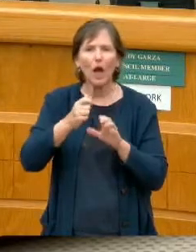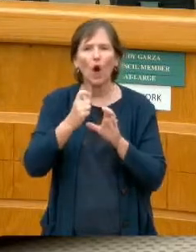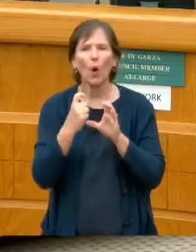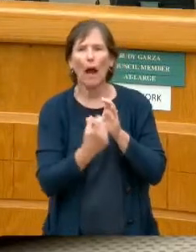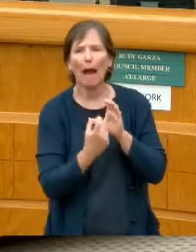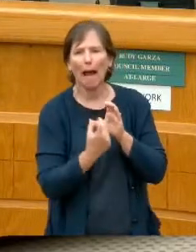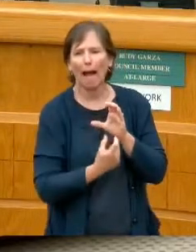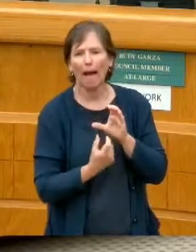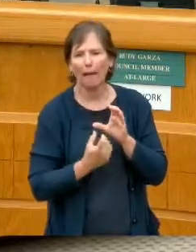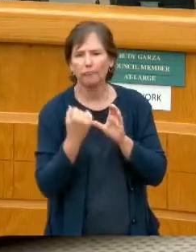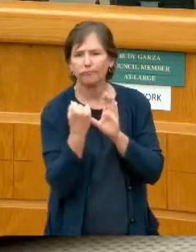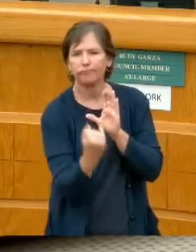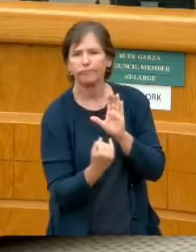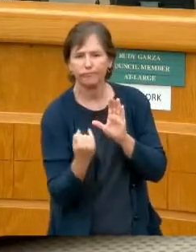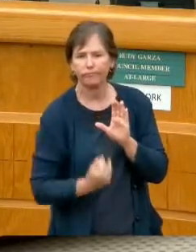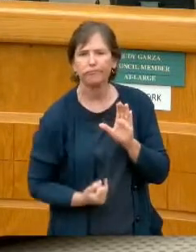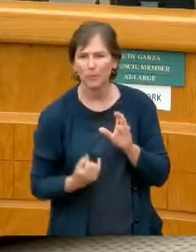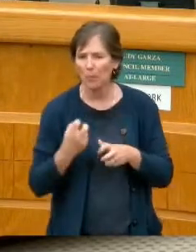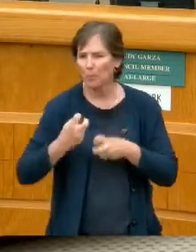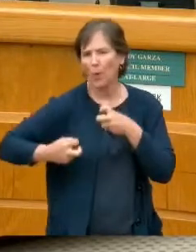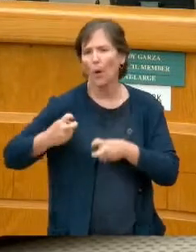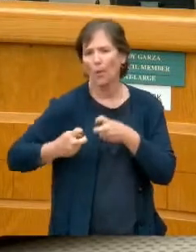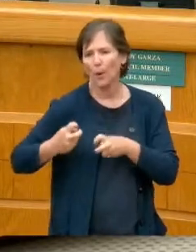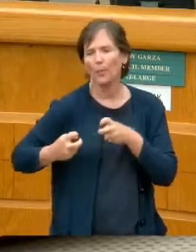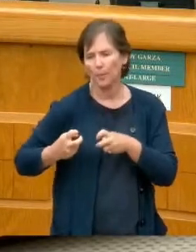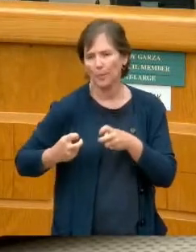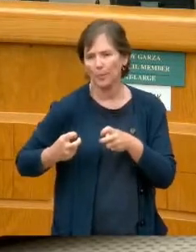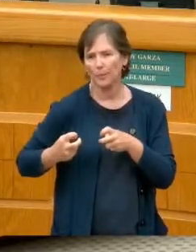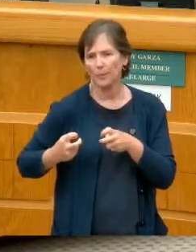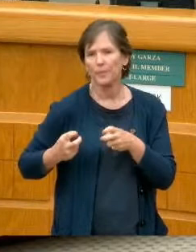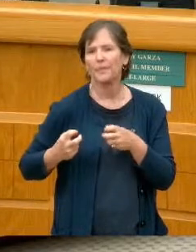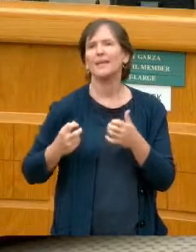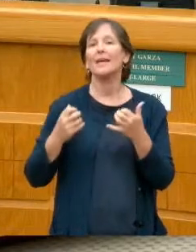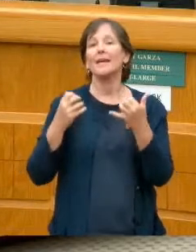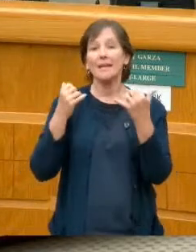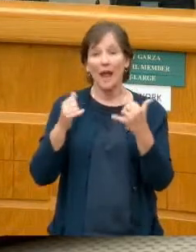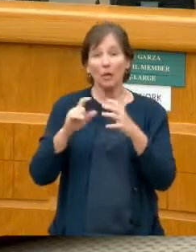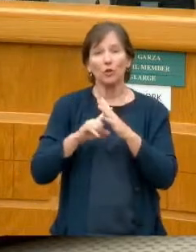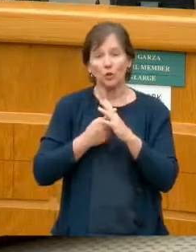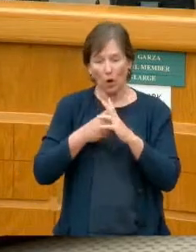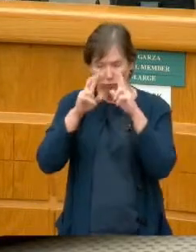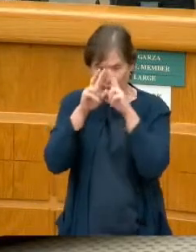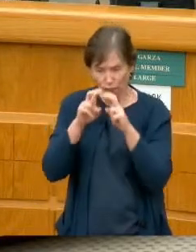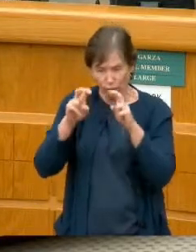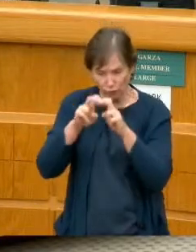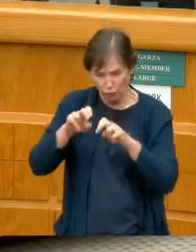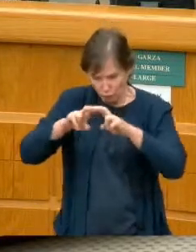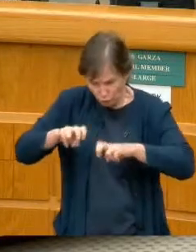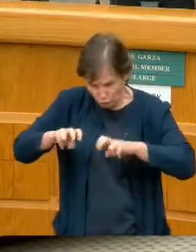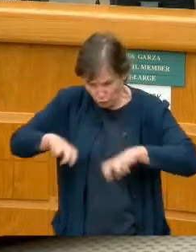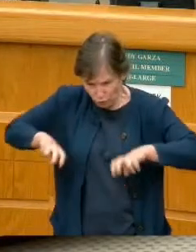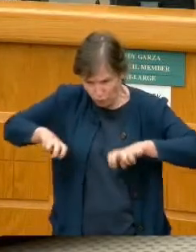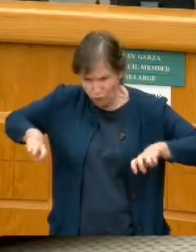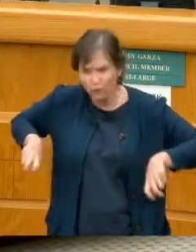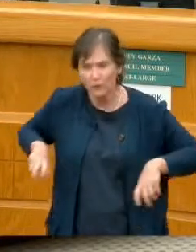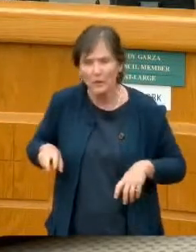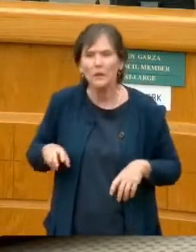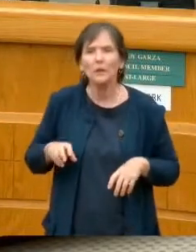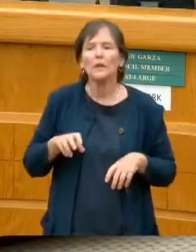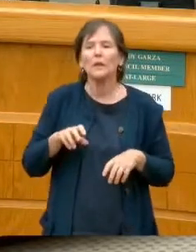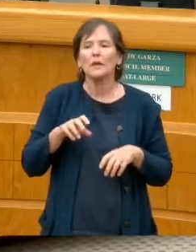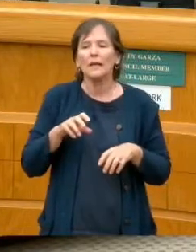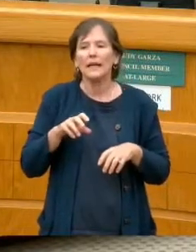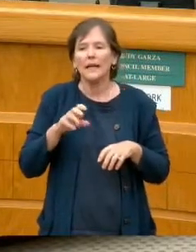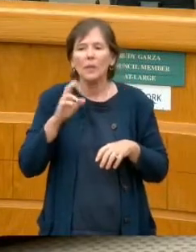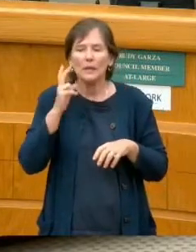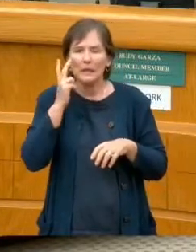and beams for structural integrity. Accessing those pilings has been challenging, and it does require removing the